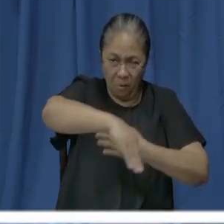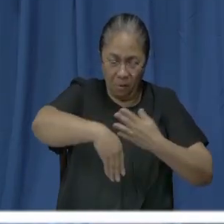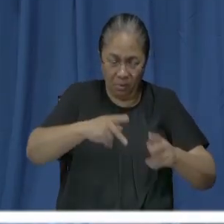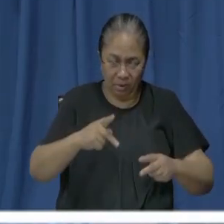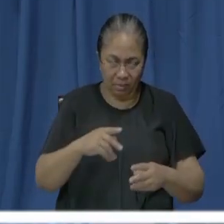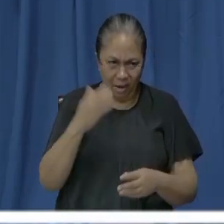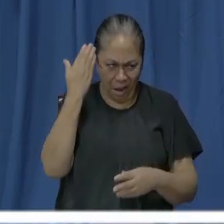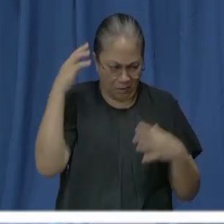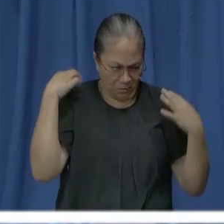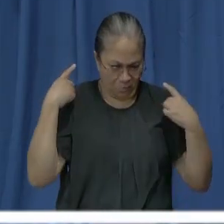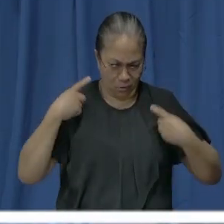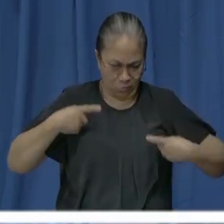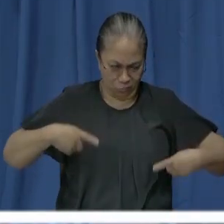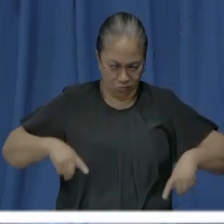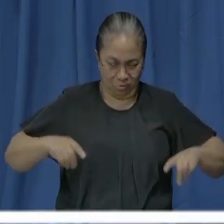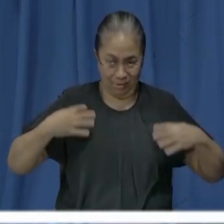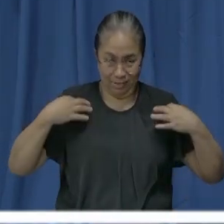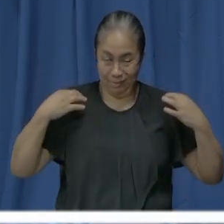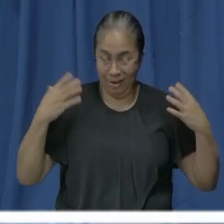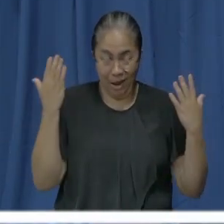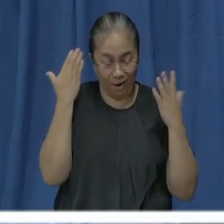anyhow, she's standing up in the